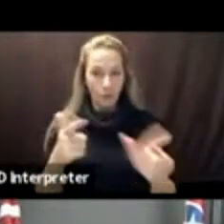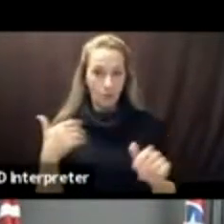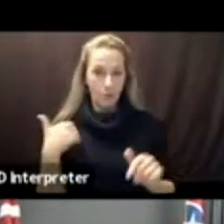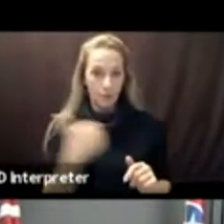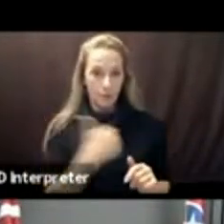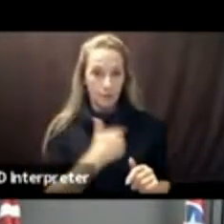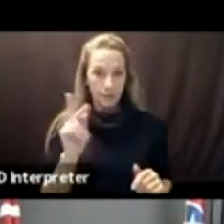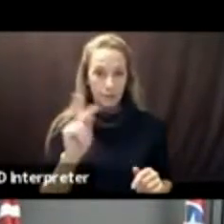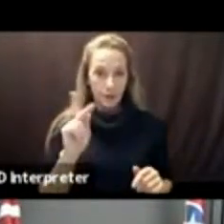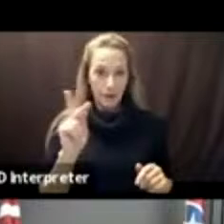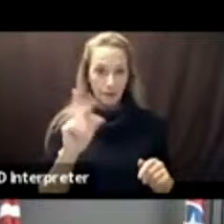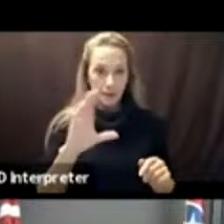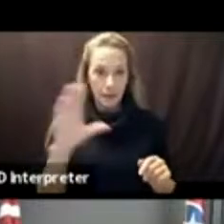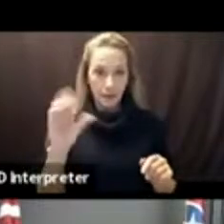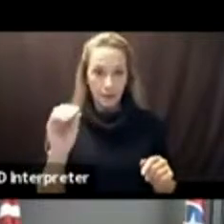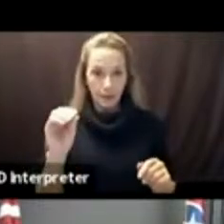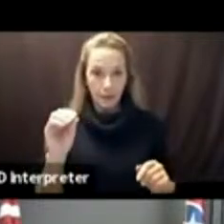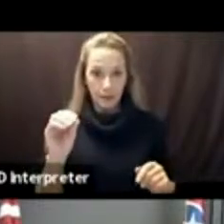County,